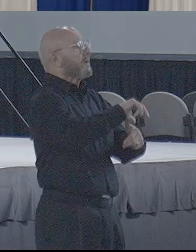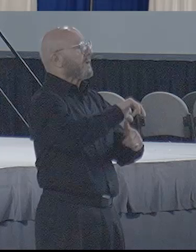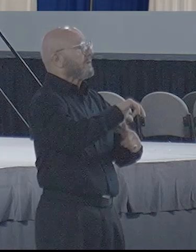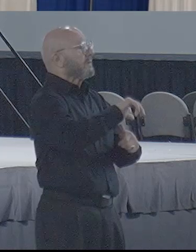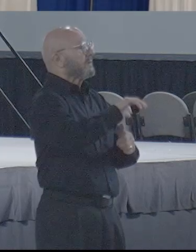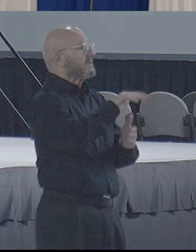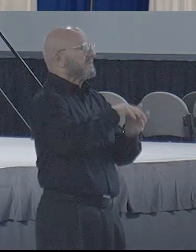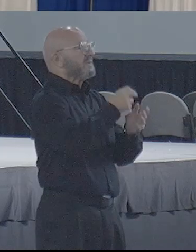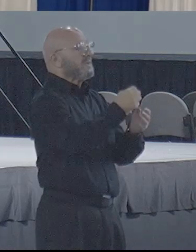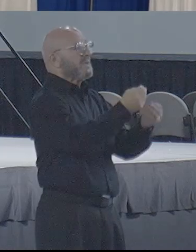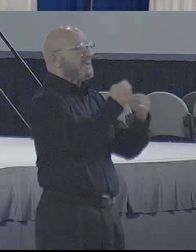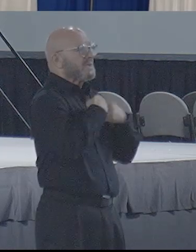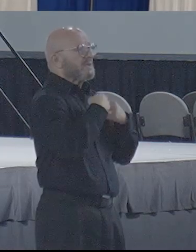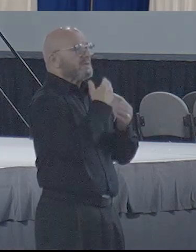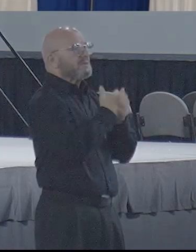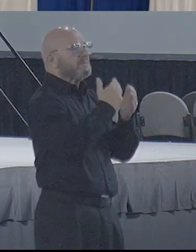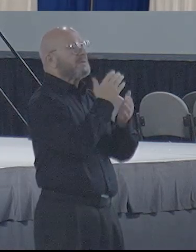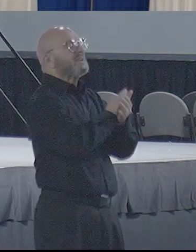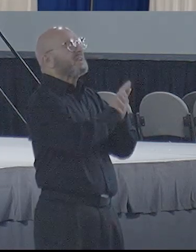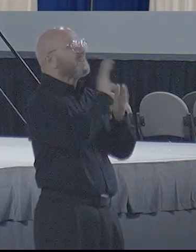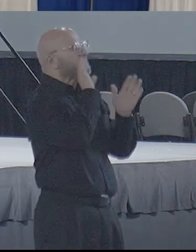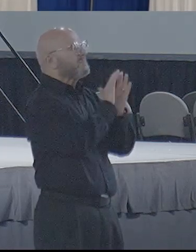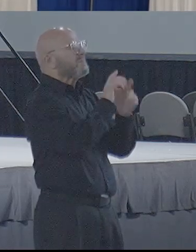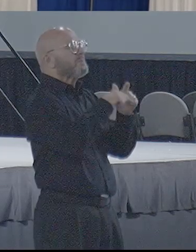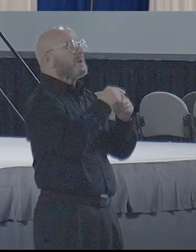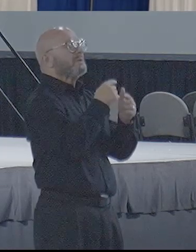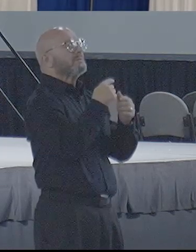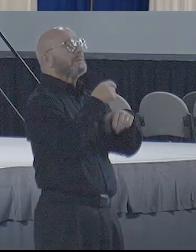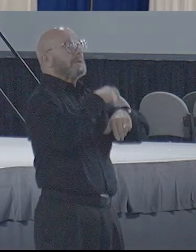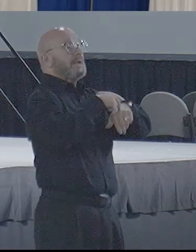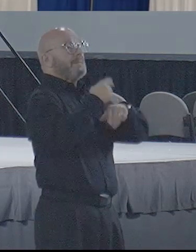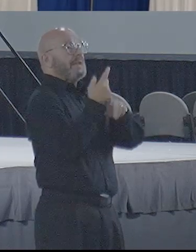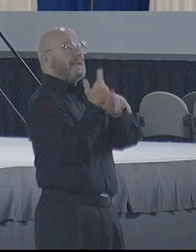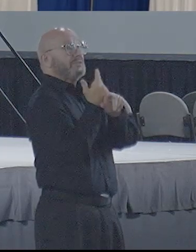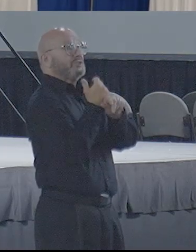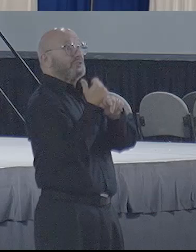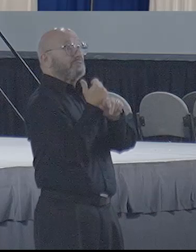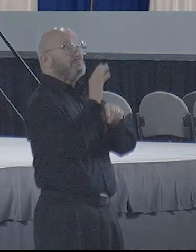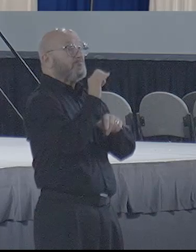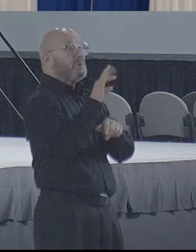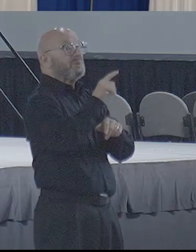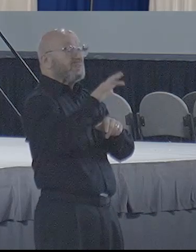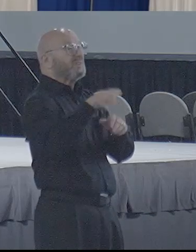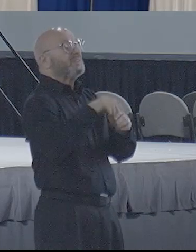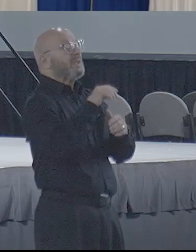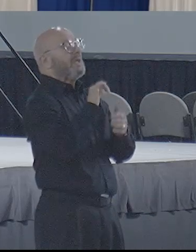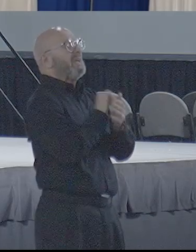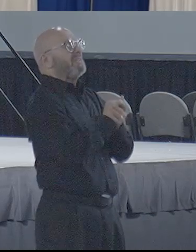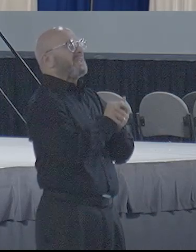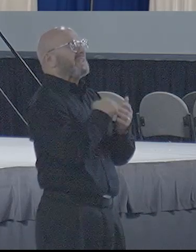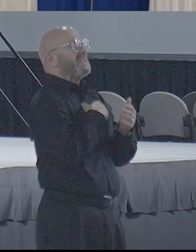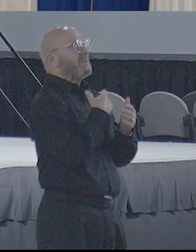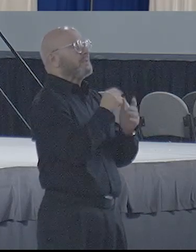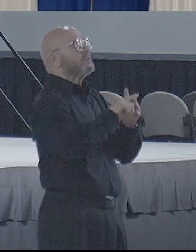provided some nice graphics about the season last year, and we're going to go over some of those today in our lessons learned as well.